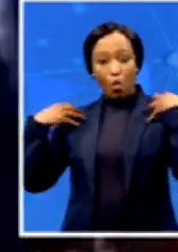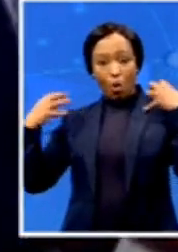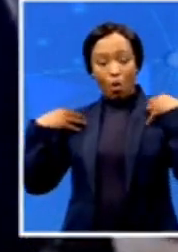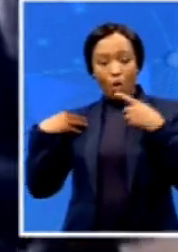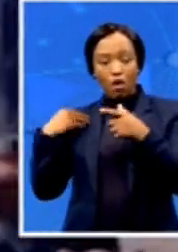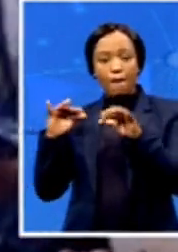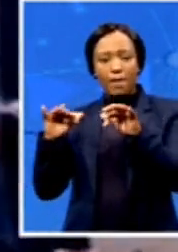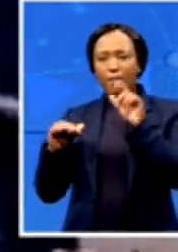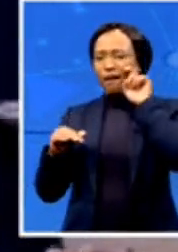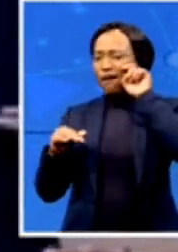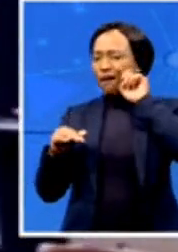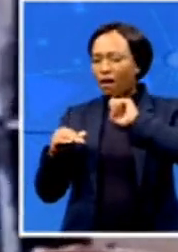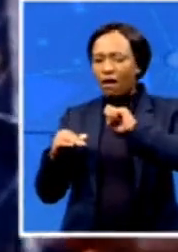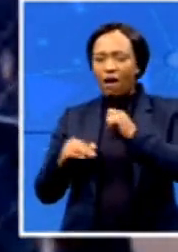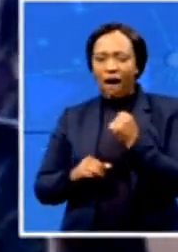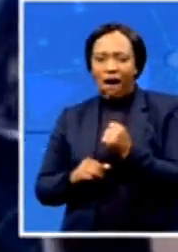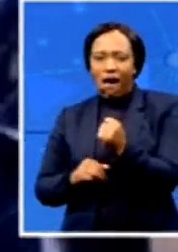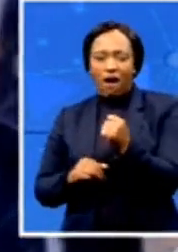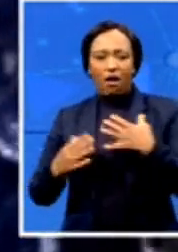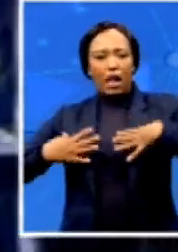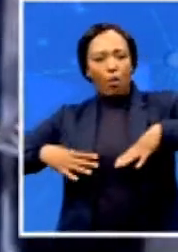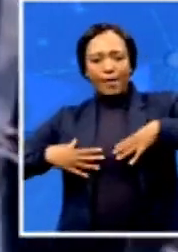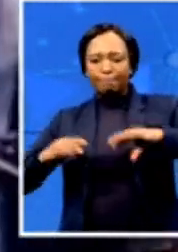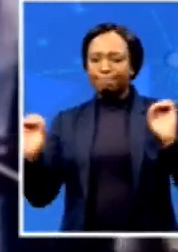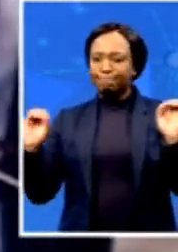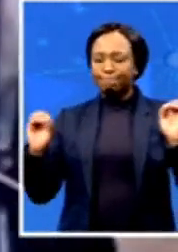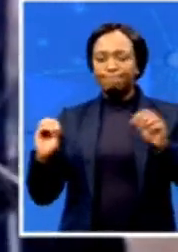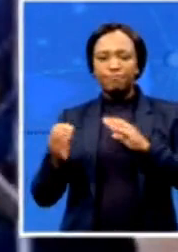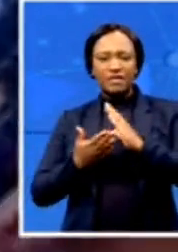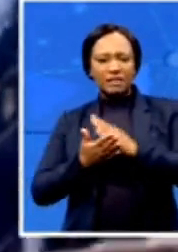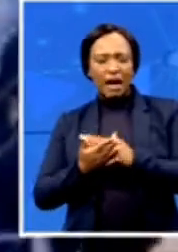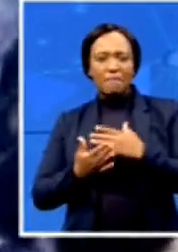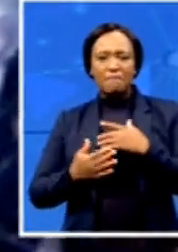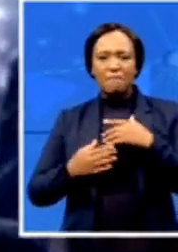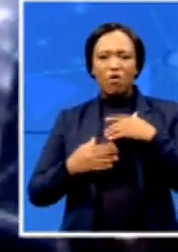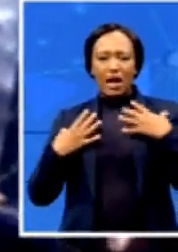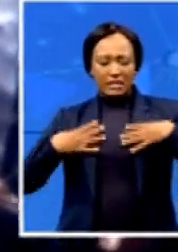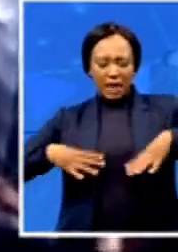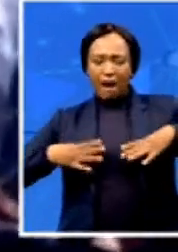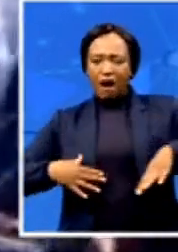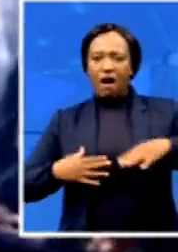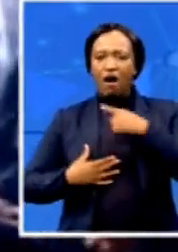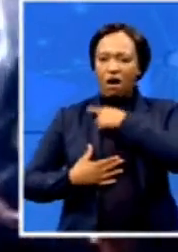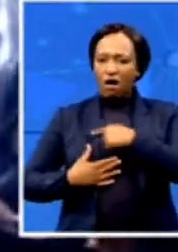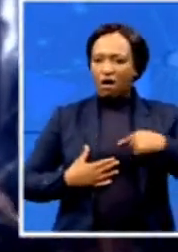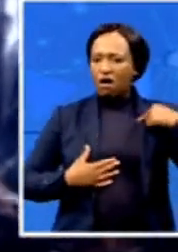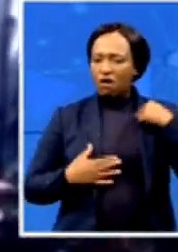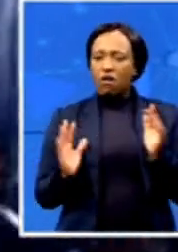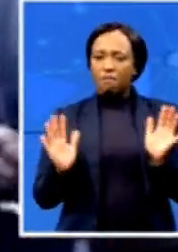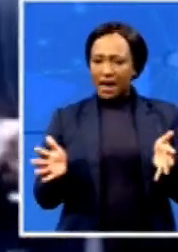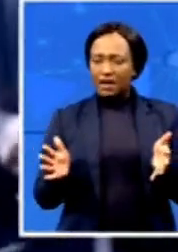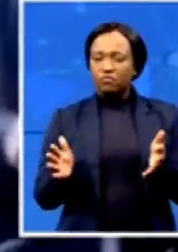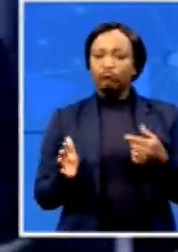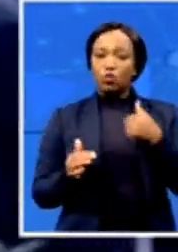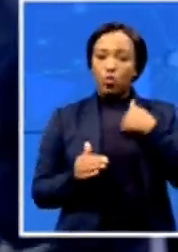to wear. Others are just on their t-shirts, and that is why we'll continue as SATU to mobilize the society, those